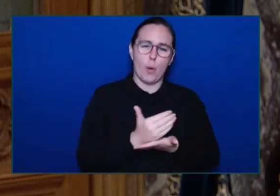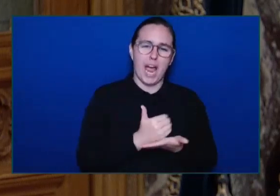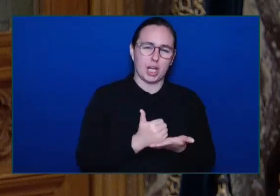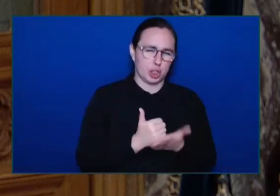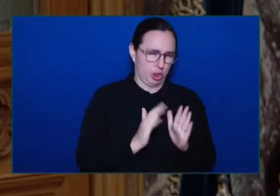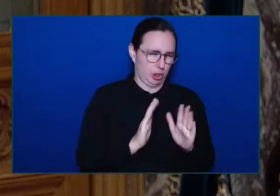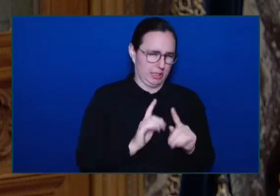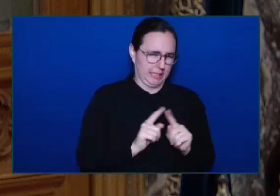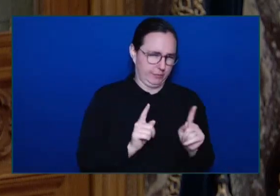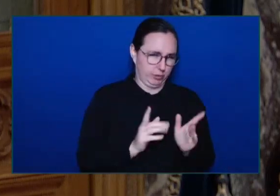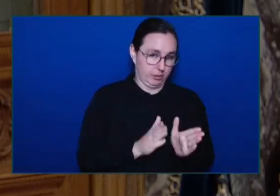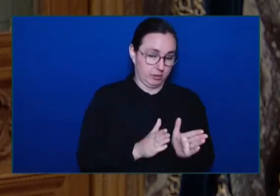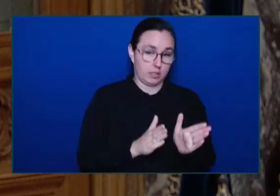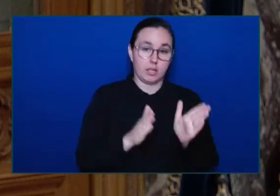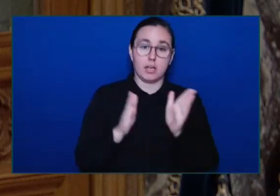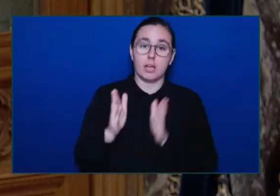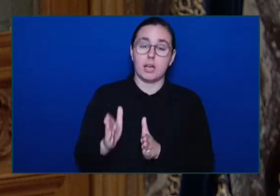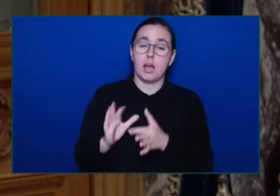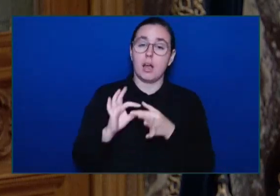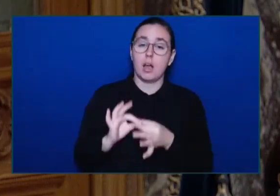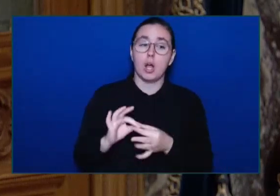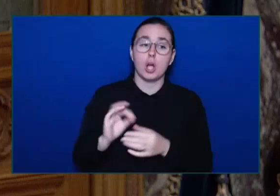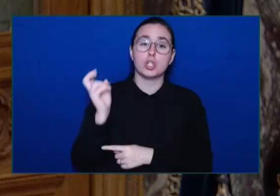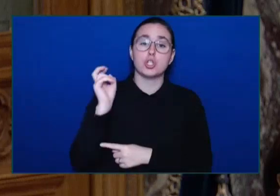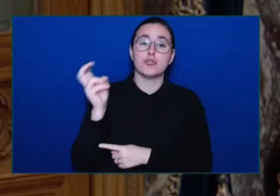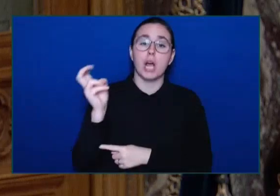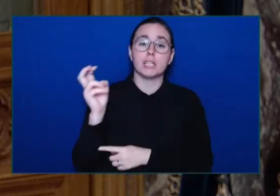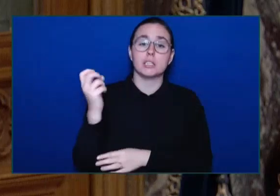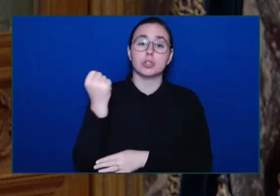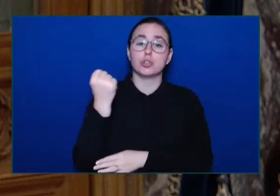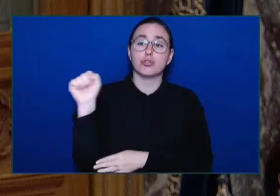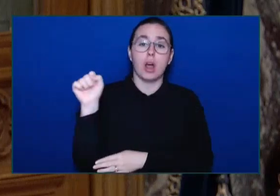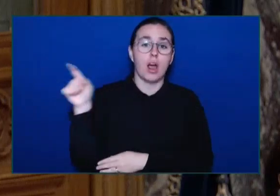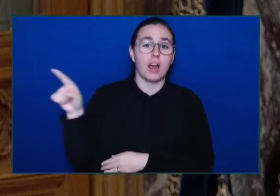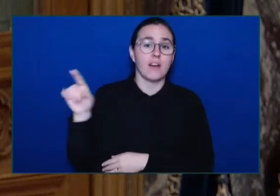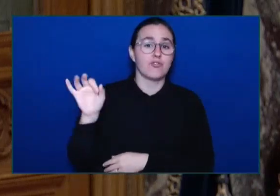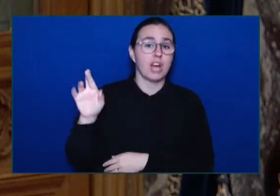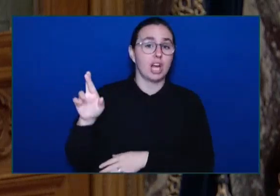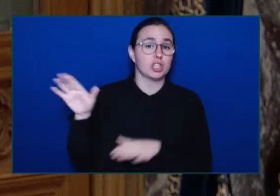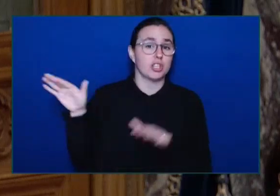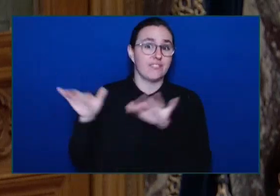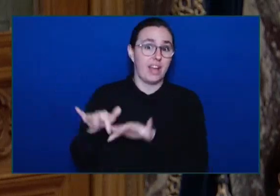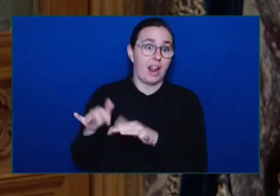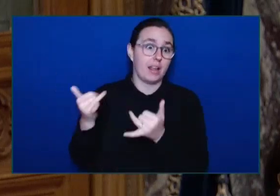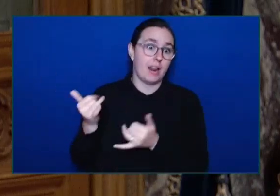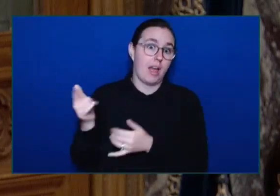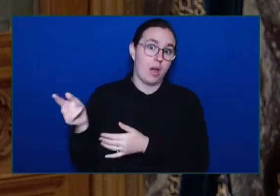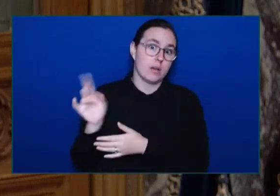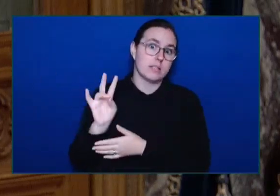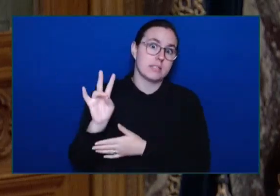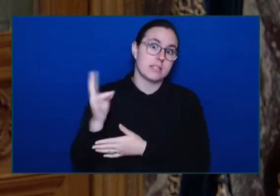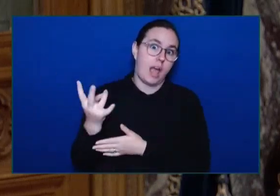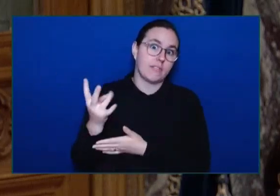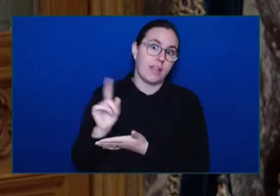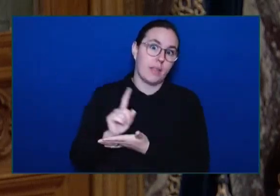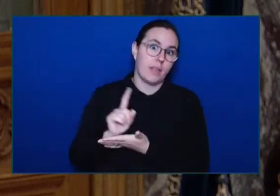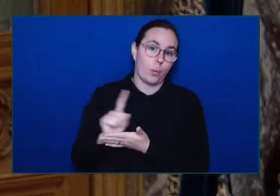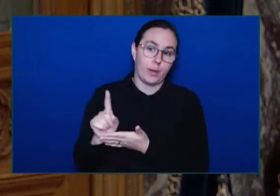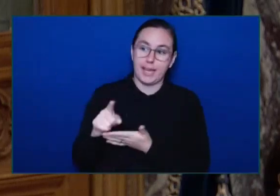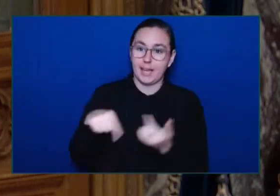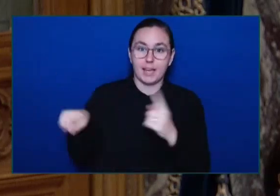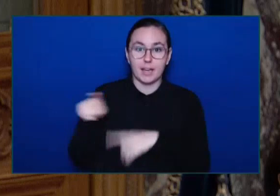week. Thousands of people have been unable to use public transit to get to work or school. Fraser Valley residents are frustrated, but